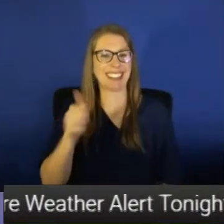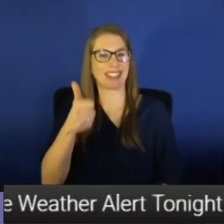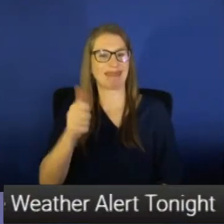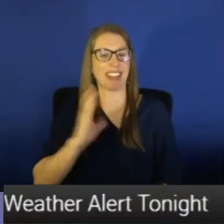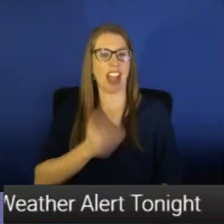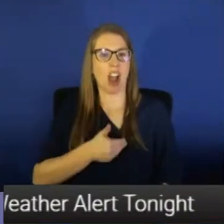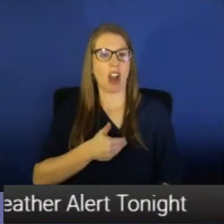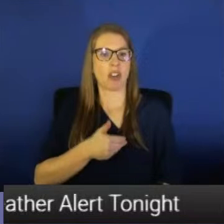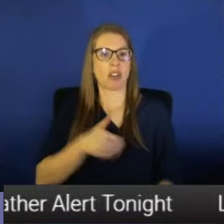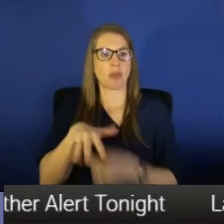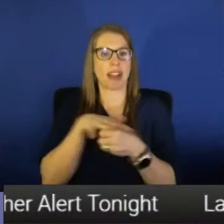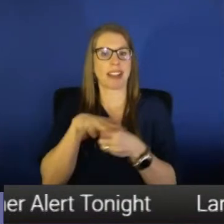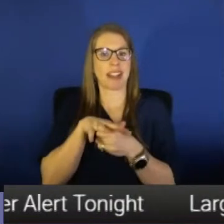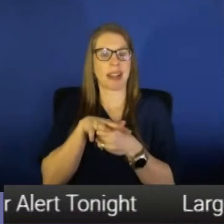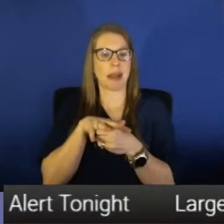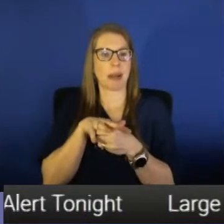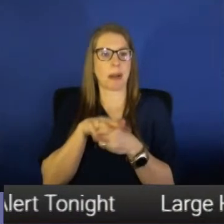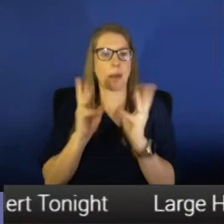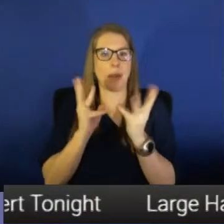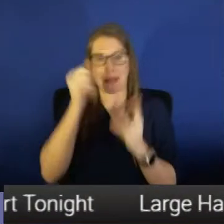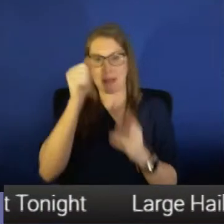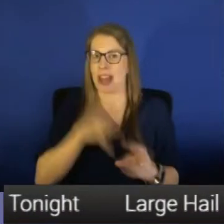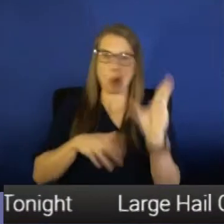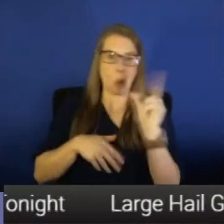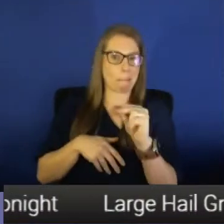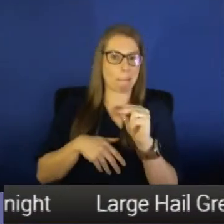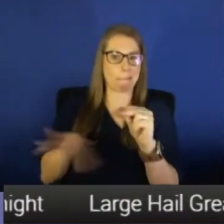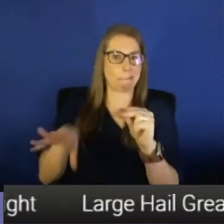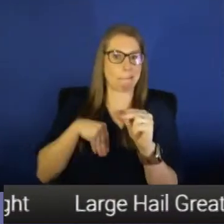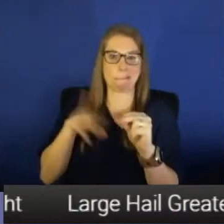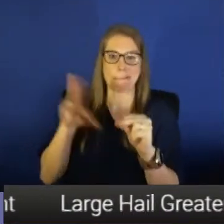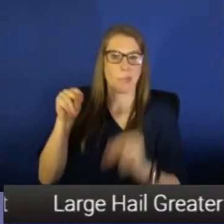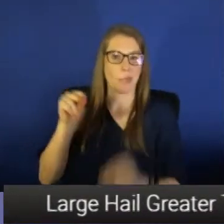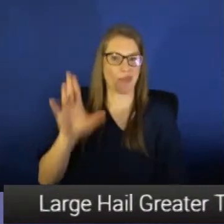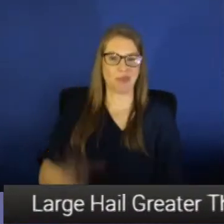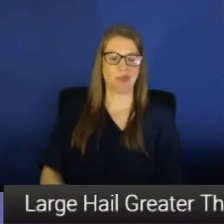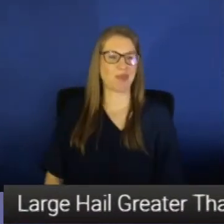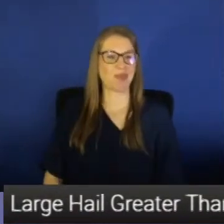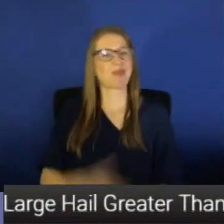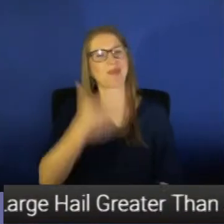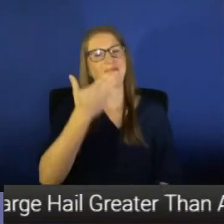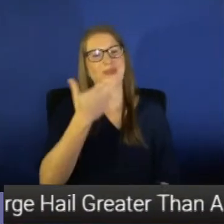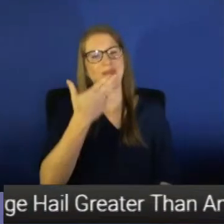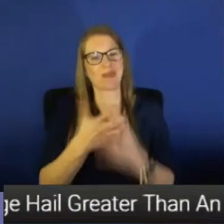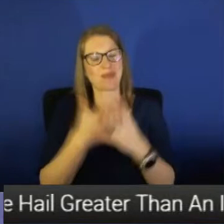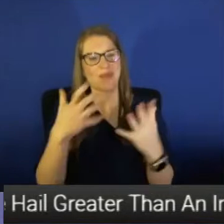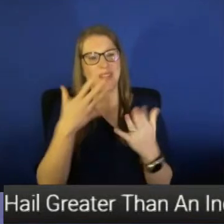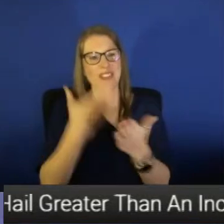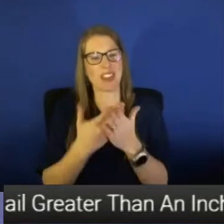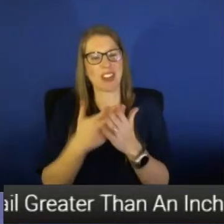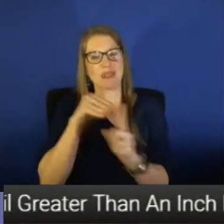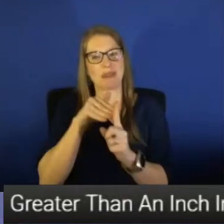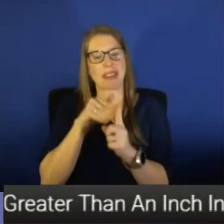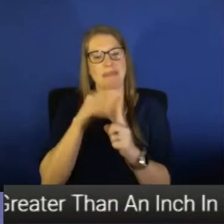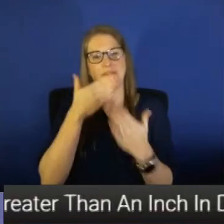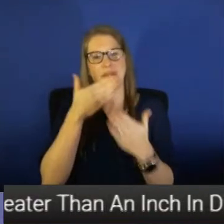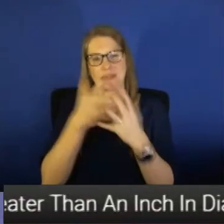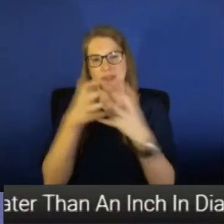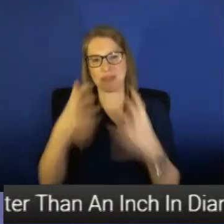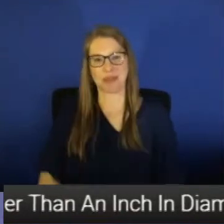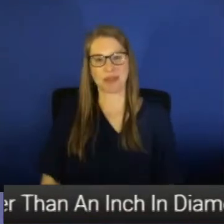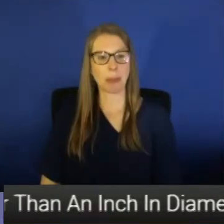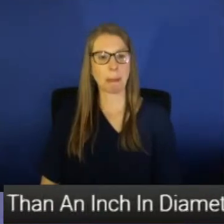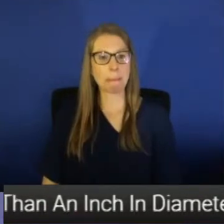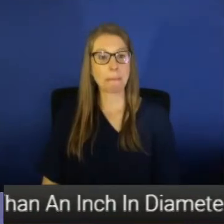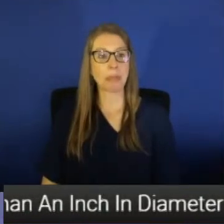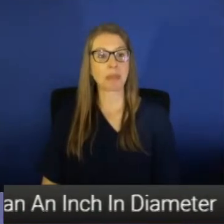meteorologist. Love it. Nope, I don't want to claim that one. You're going to claim that one. Thank you so much, though. It's just a really good reminder. Yeah, so absolutely. Thank you very much. Okay,